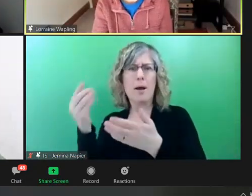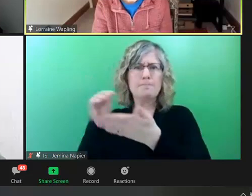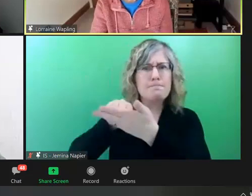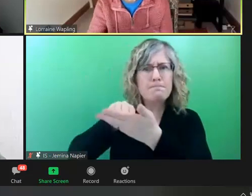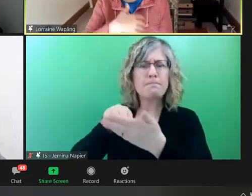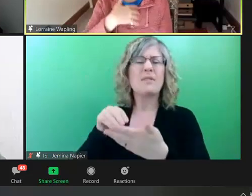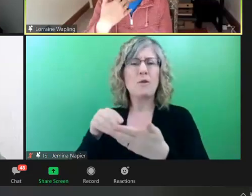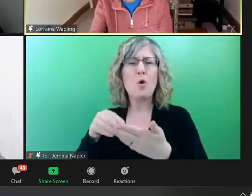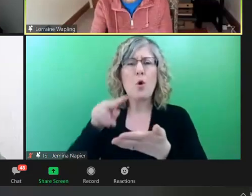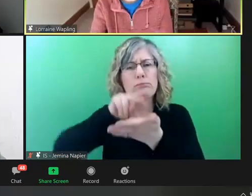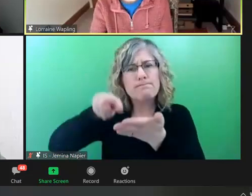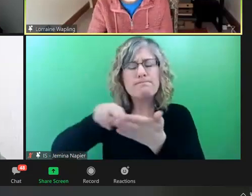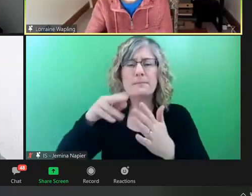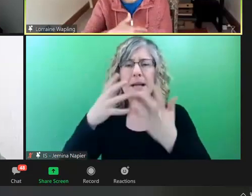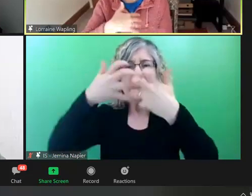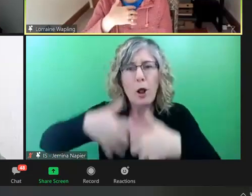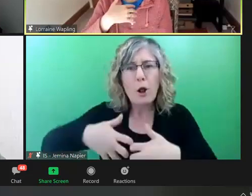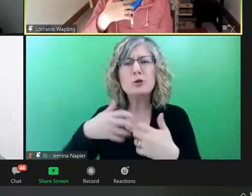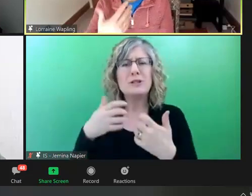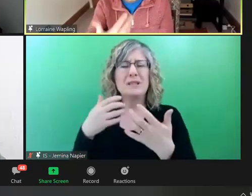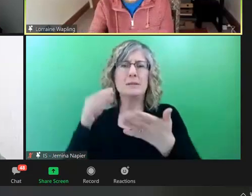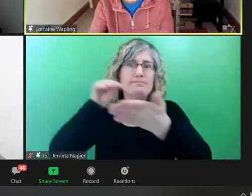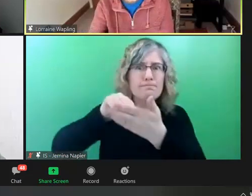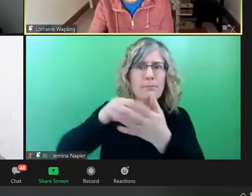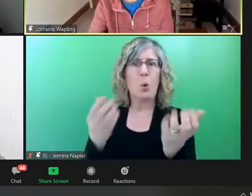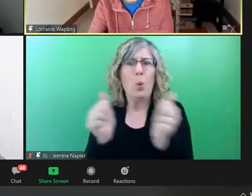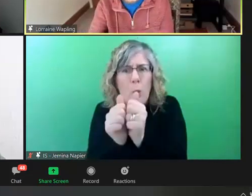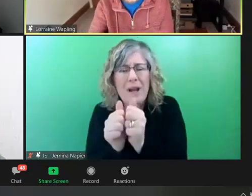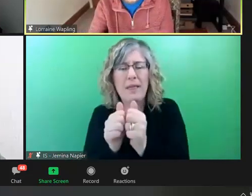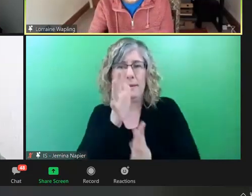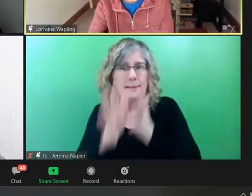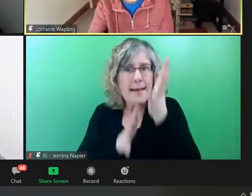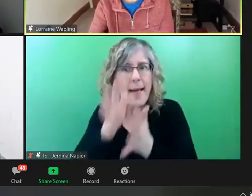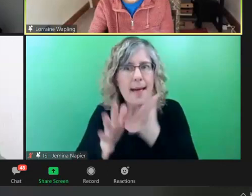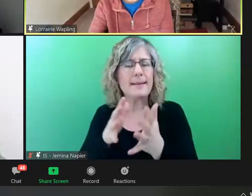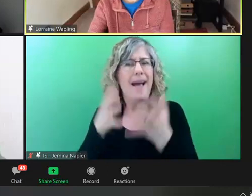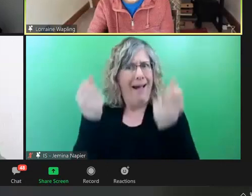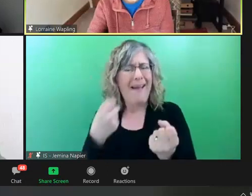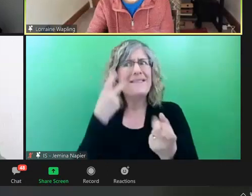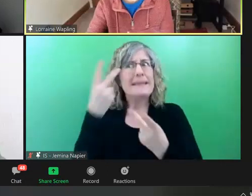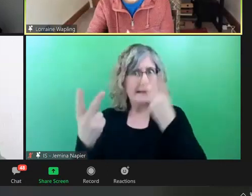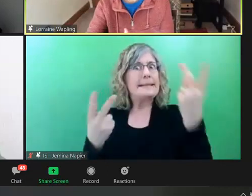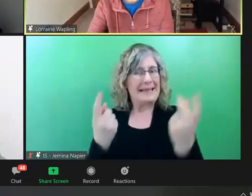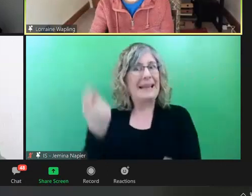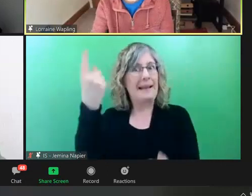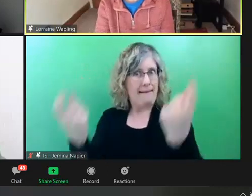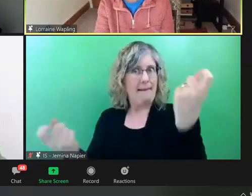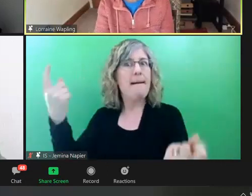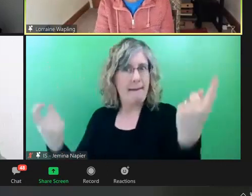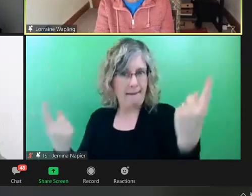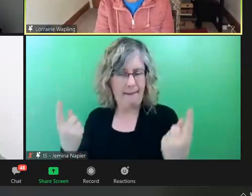readers for use in the classroom. So I think definitely in tech is going to